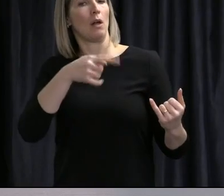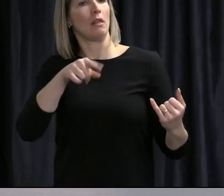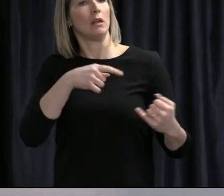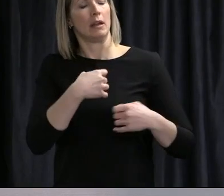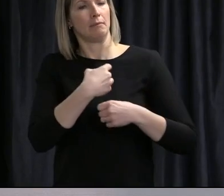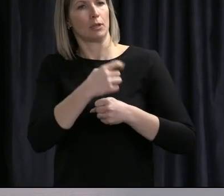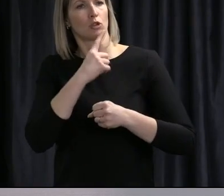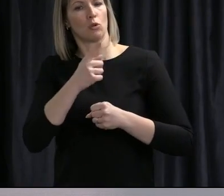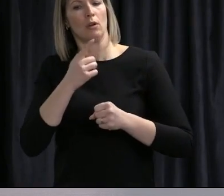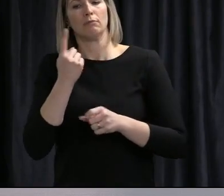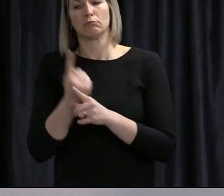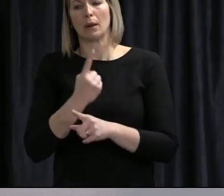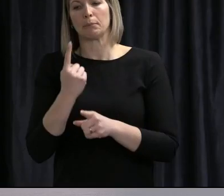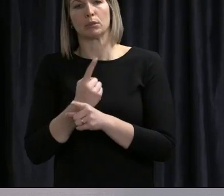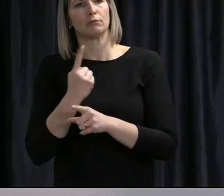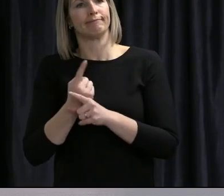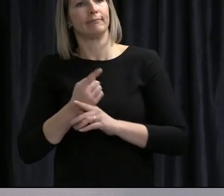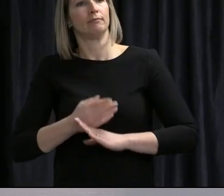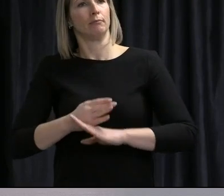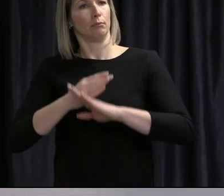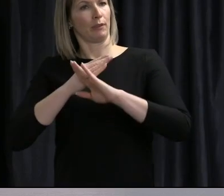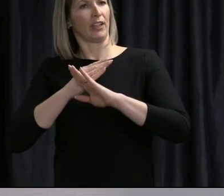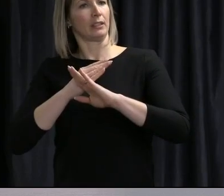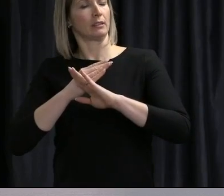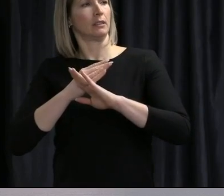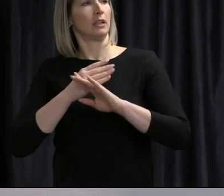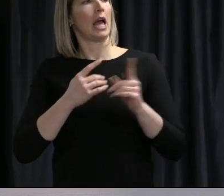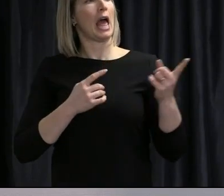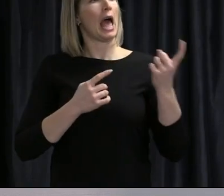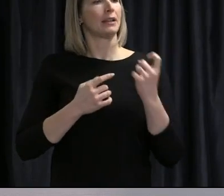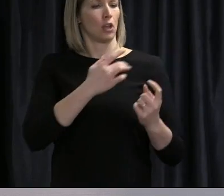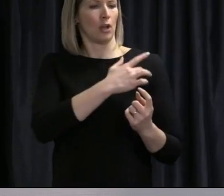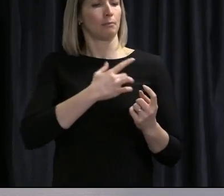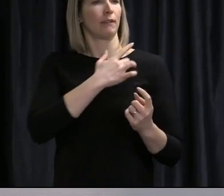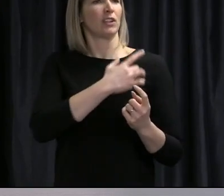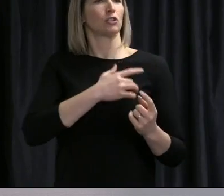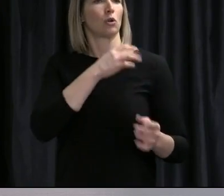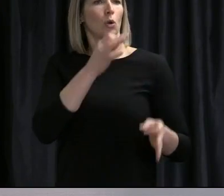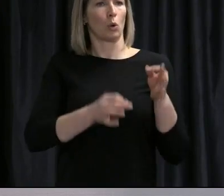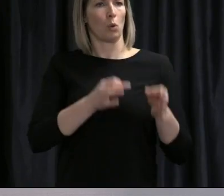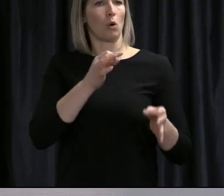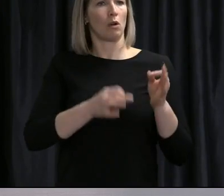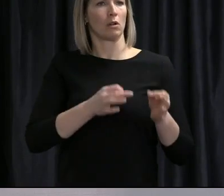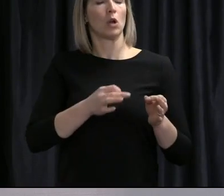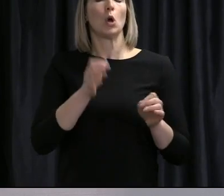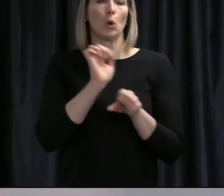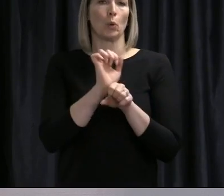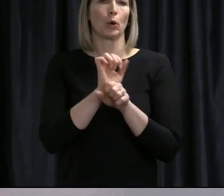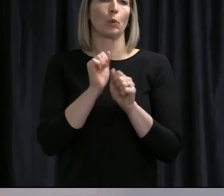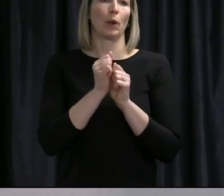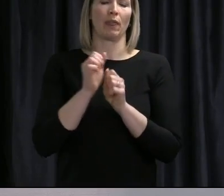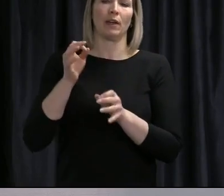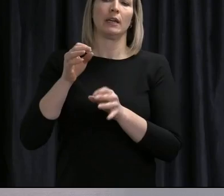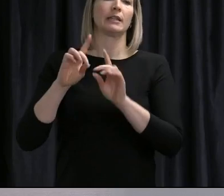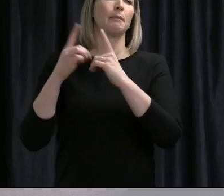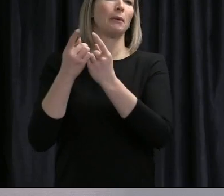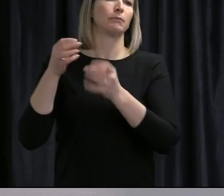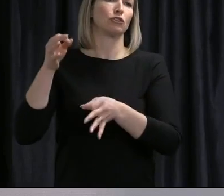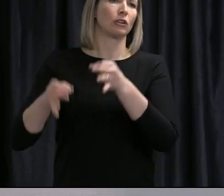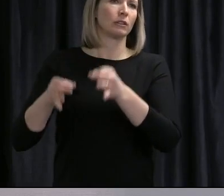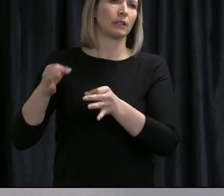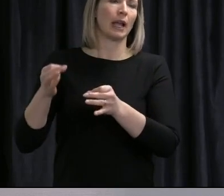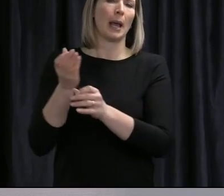we put proper preventative measures in place. What about for provincial court? Well, that's what I just said, is we'll work with the Department of Justice and Public Safety with